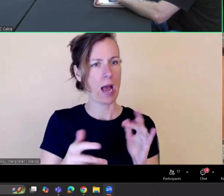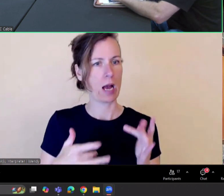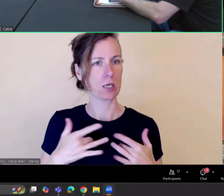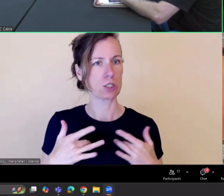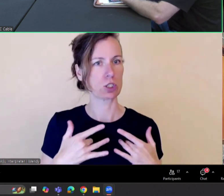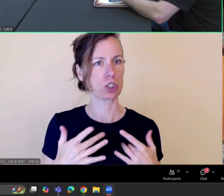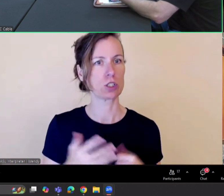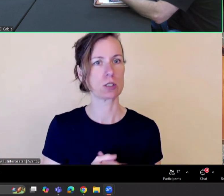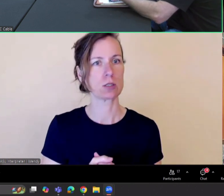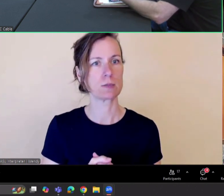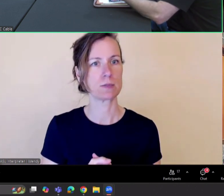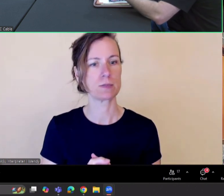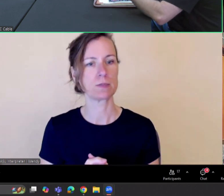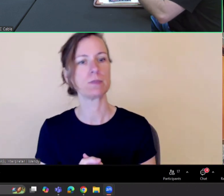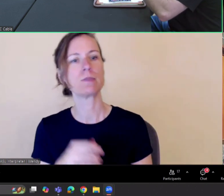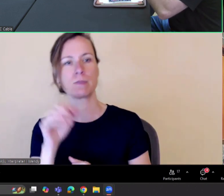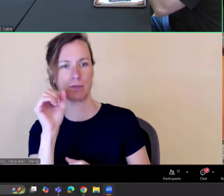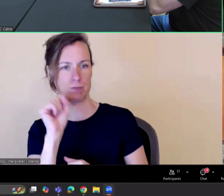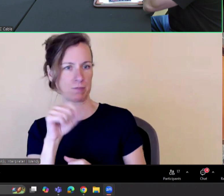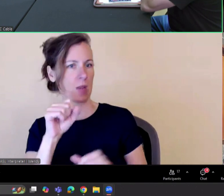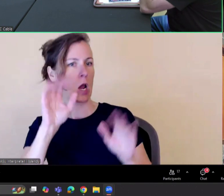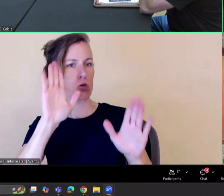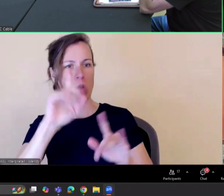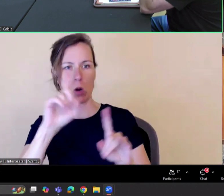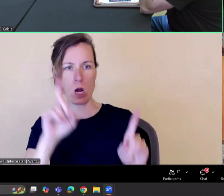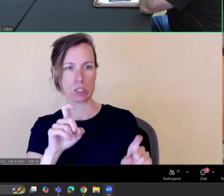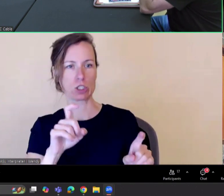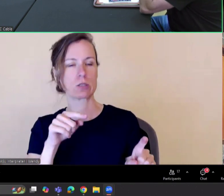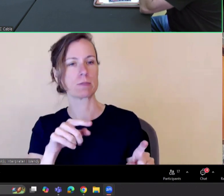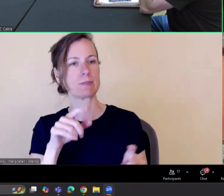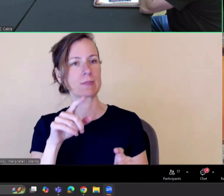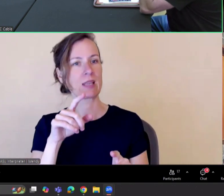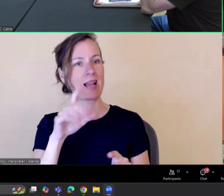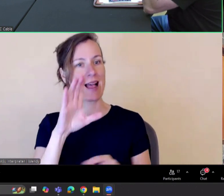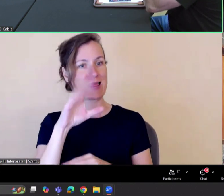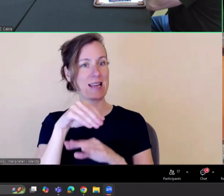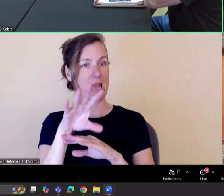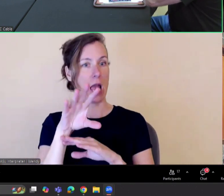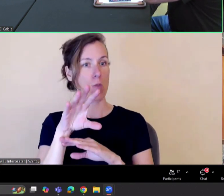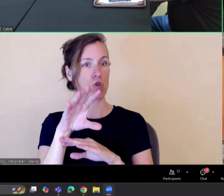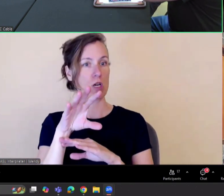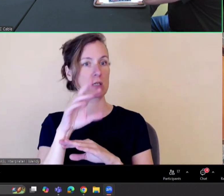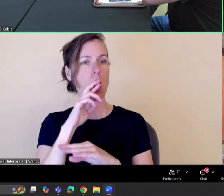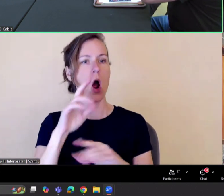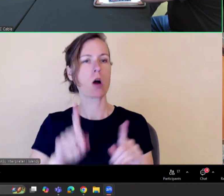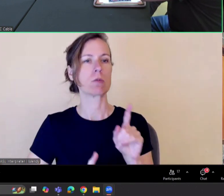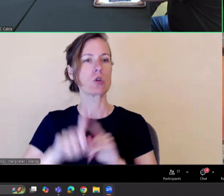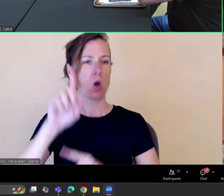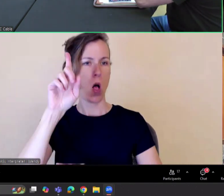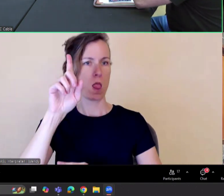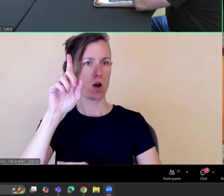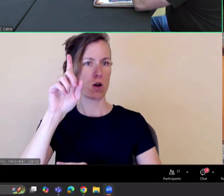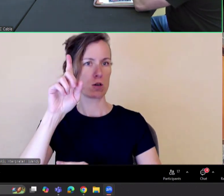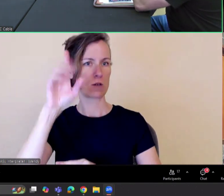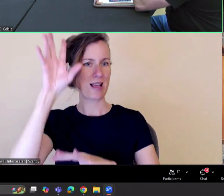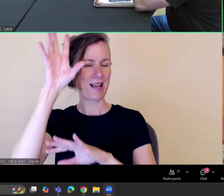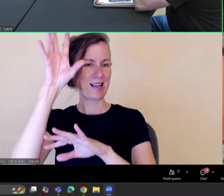cameras, the fixed cameras are taller. So the angle of the camera is much more down